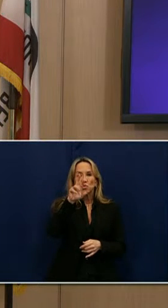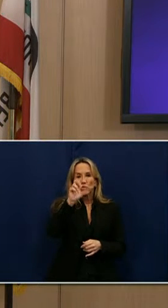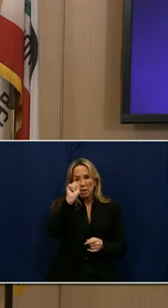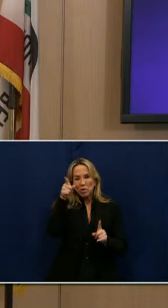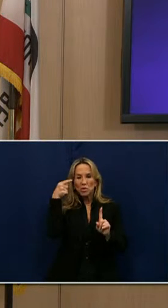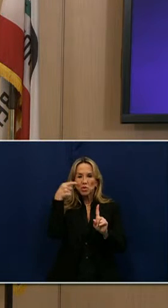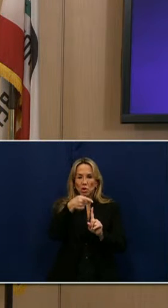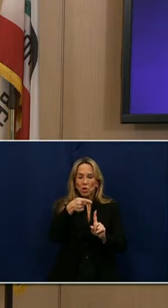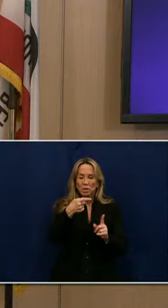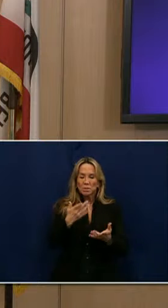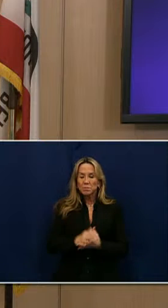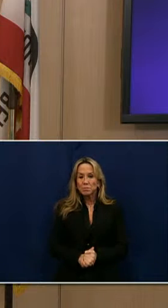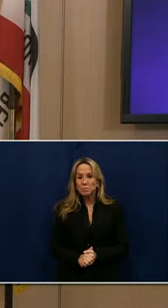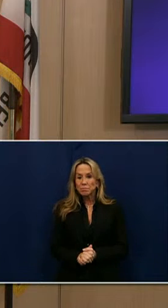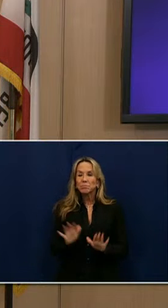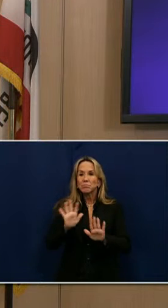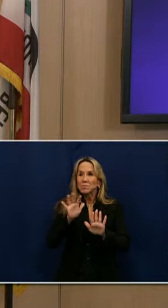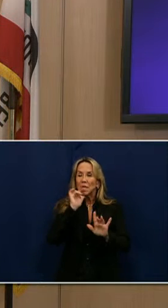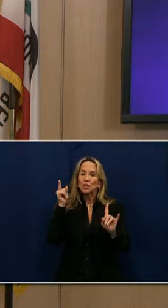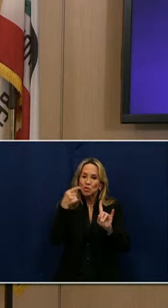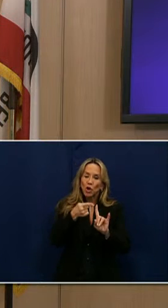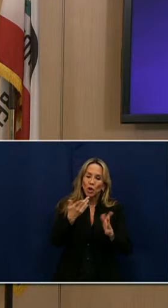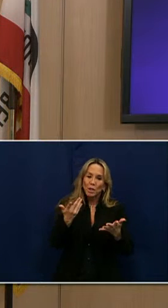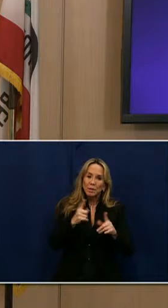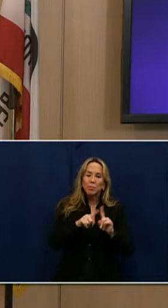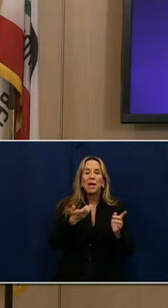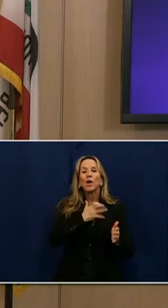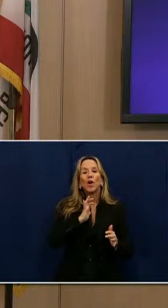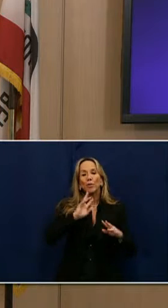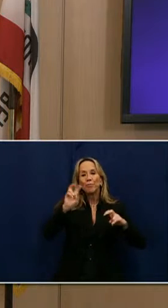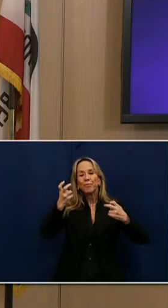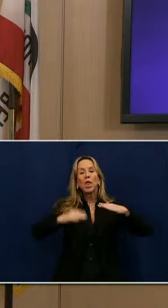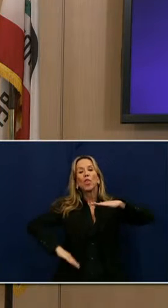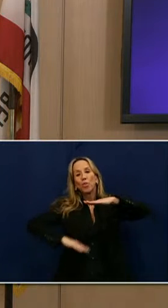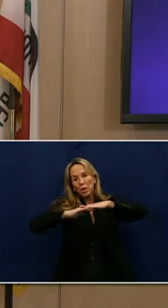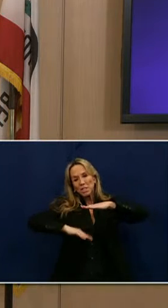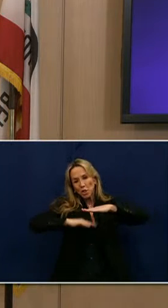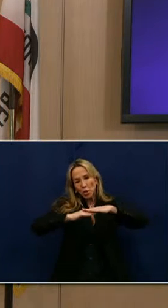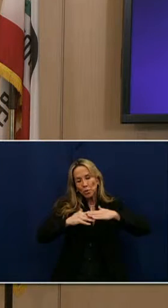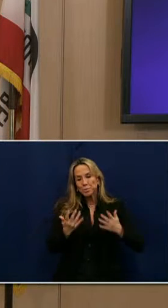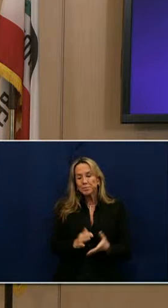target. Or I shouldn't say target. Thank you, Dr. Wooten. Our threshold. Thank you.